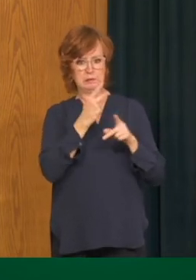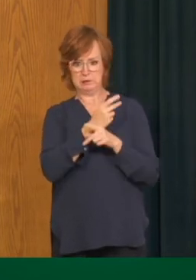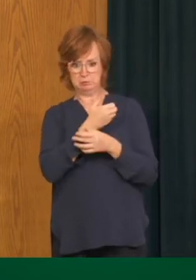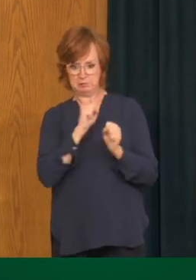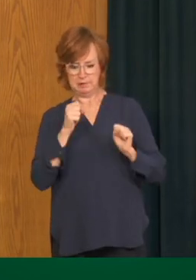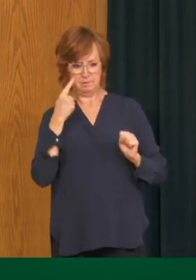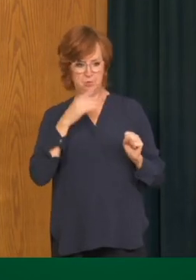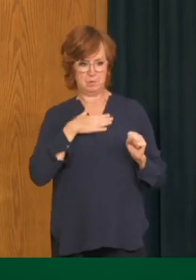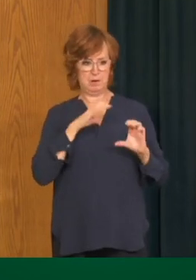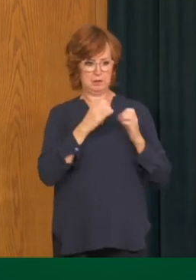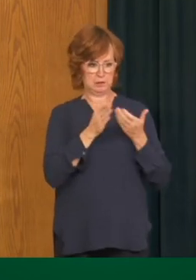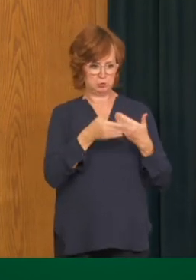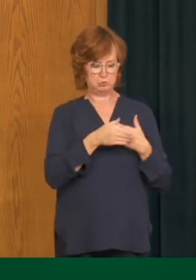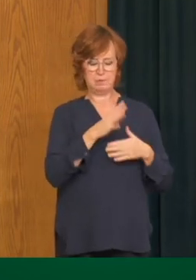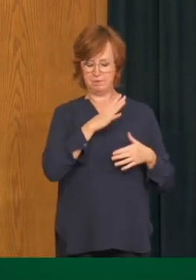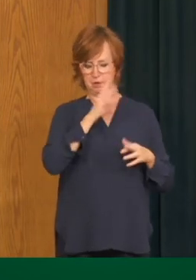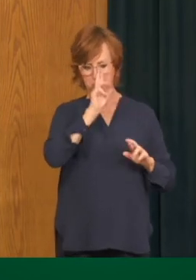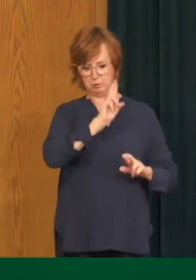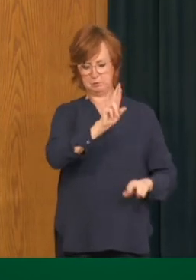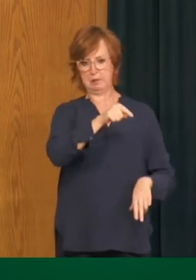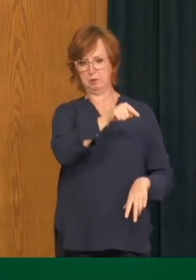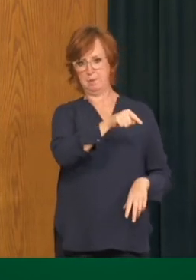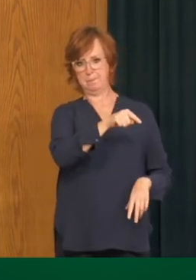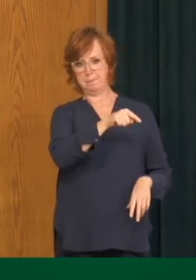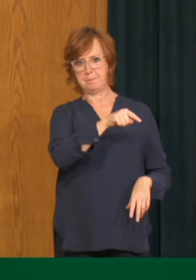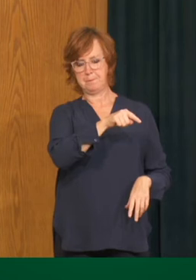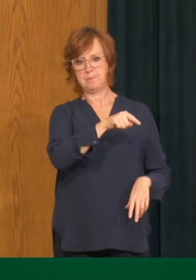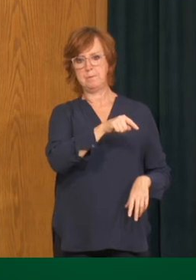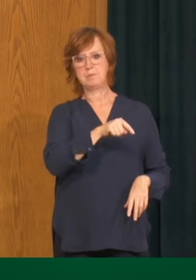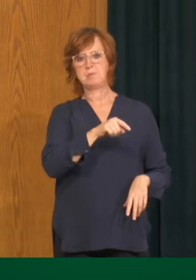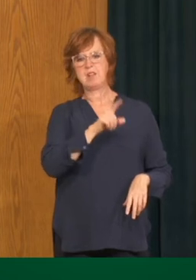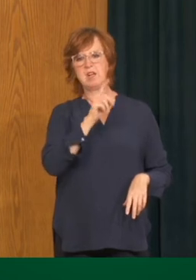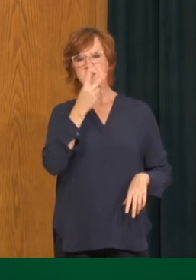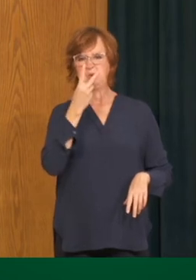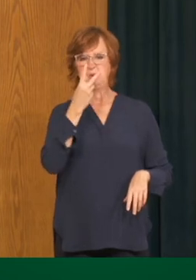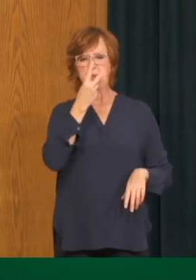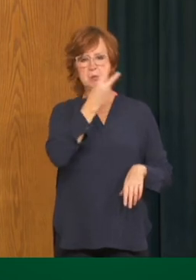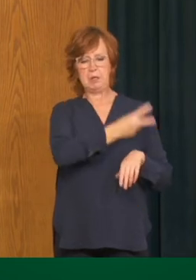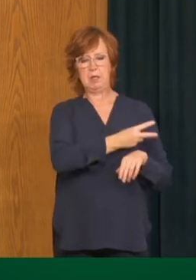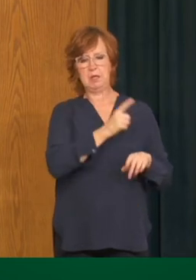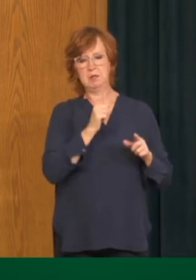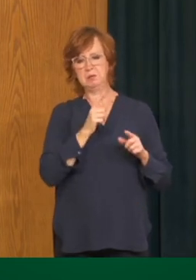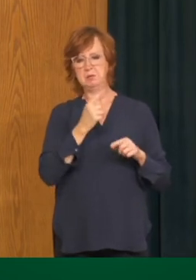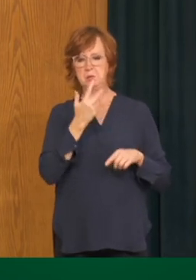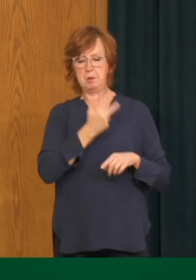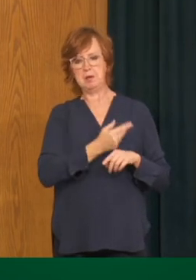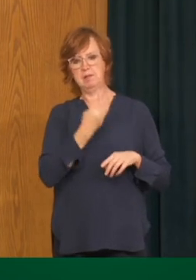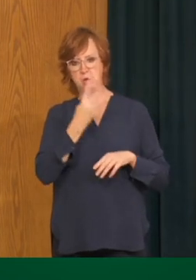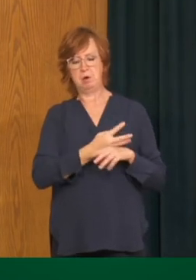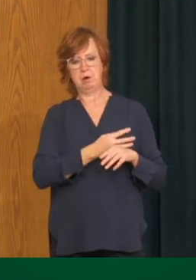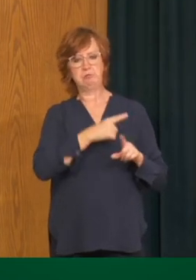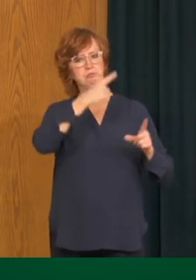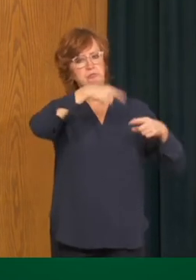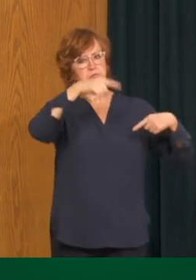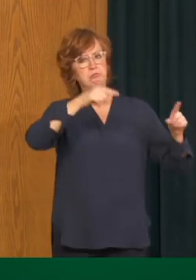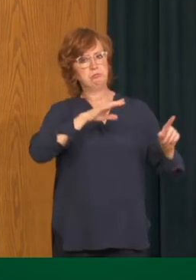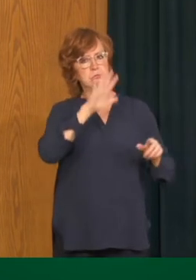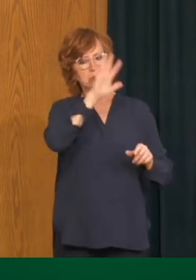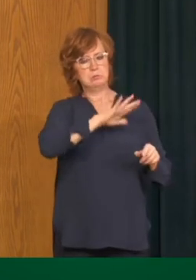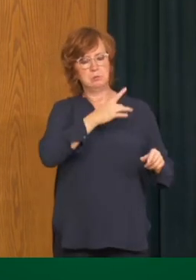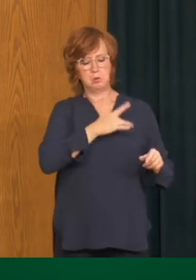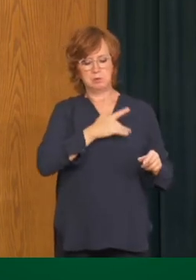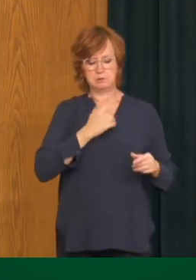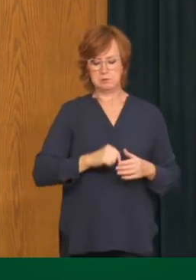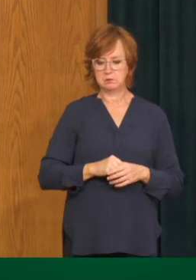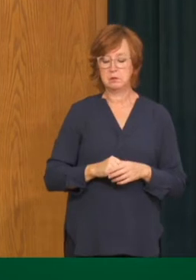the conversations around testing and contact tracing capacity. We've been actively working on increasing that over the course of the last number of weeks,